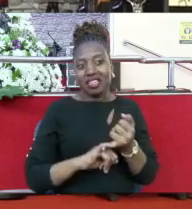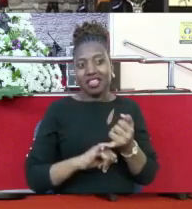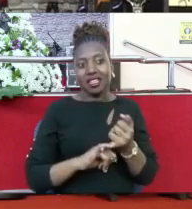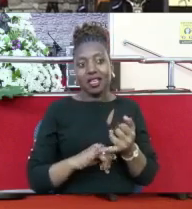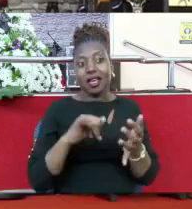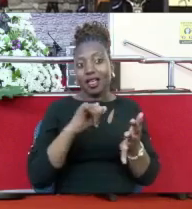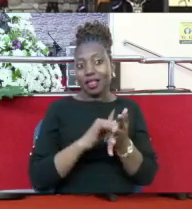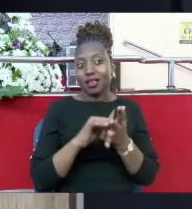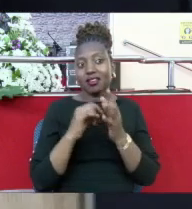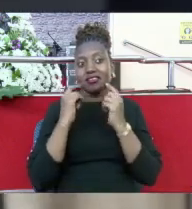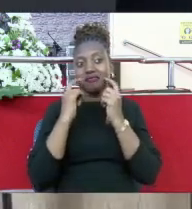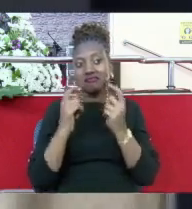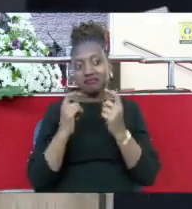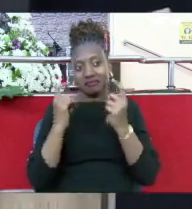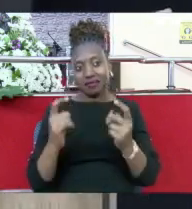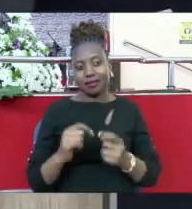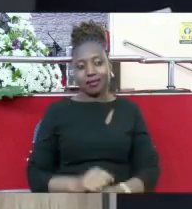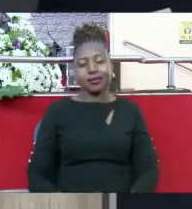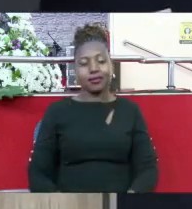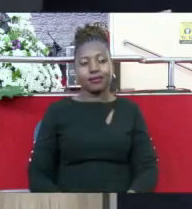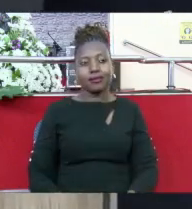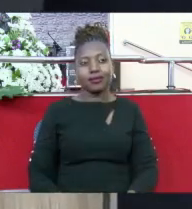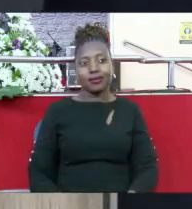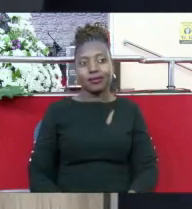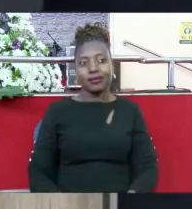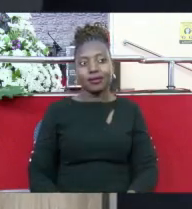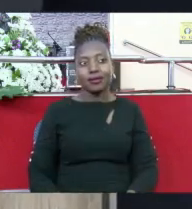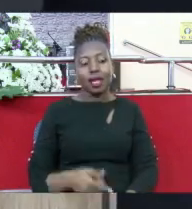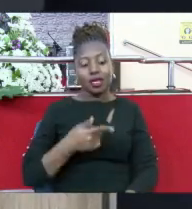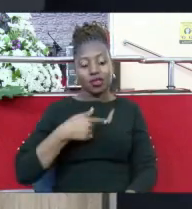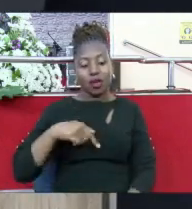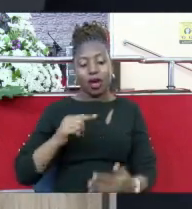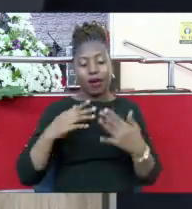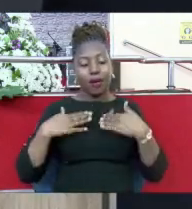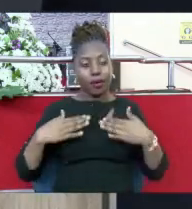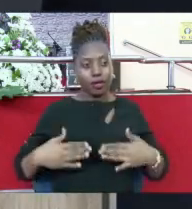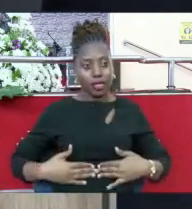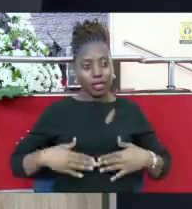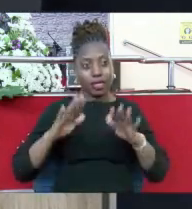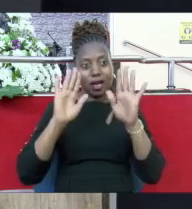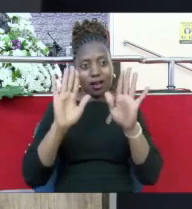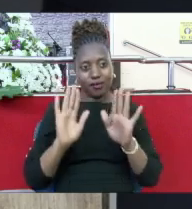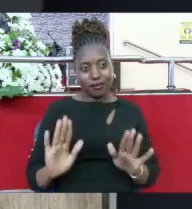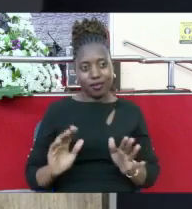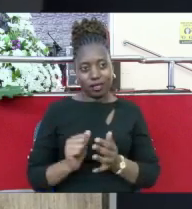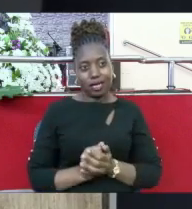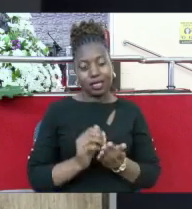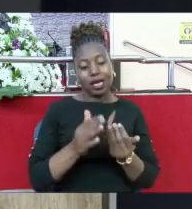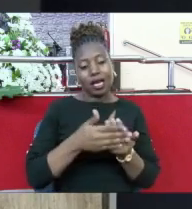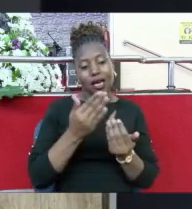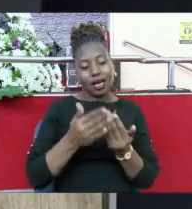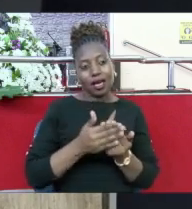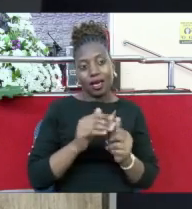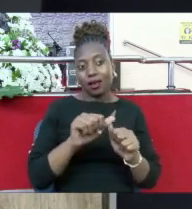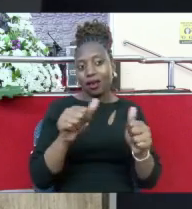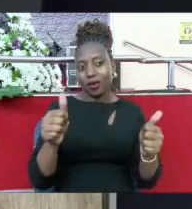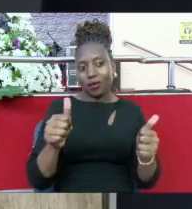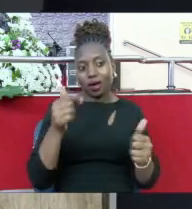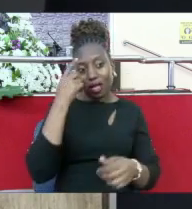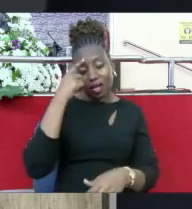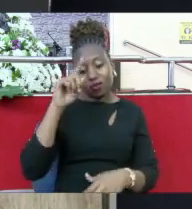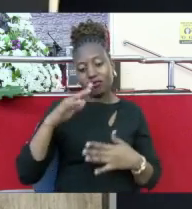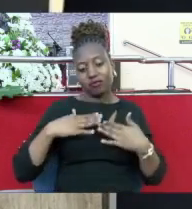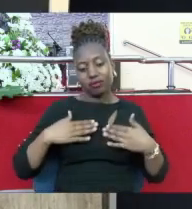So key is you must, our bodies are important. Take good care of them.